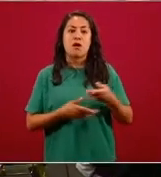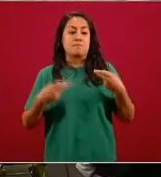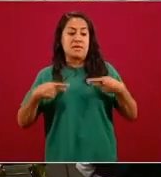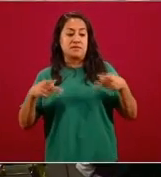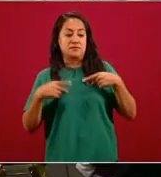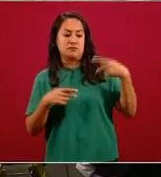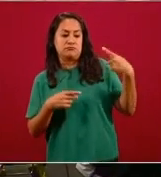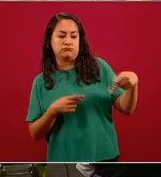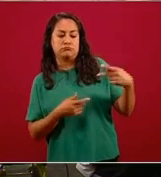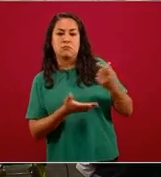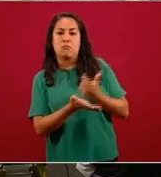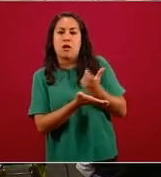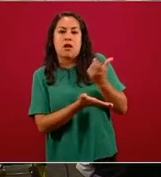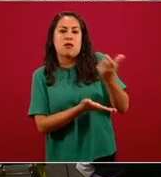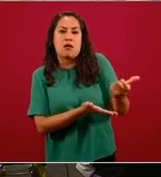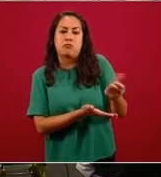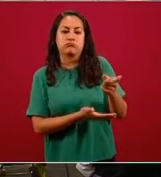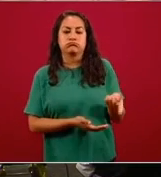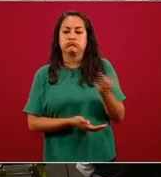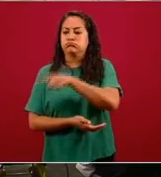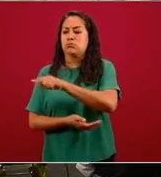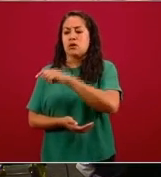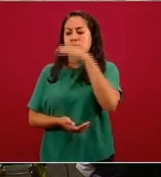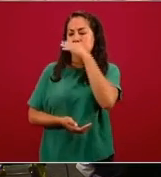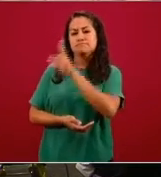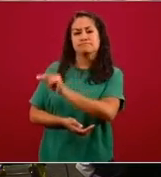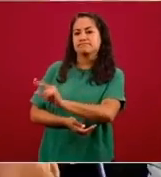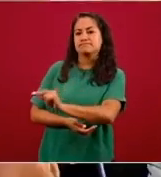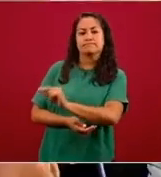Because they were saying something along those lines.